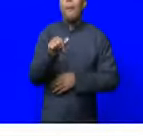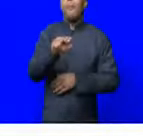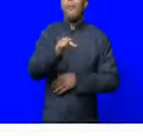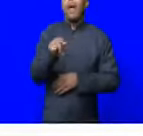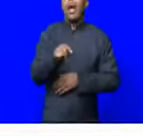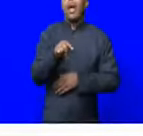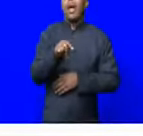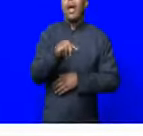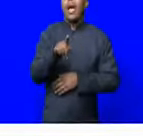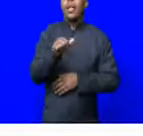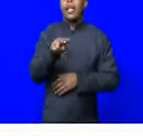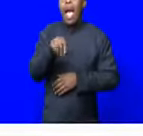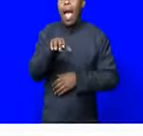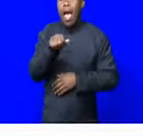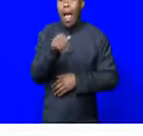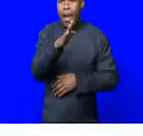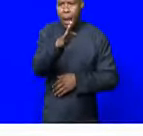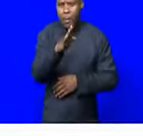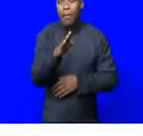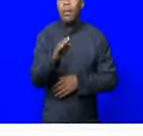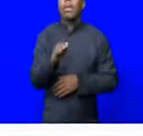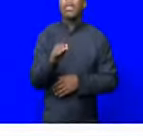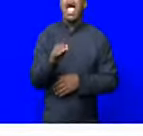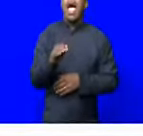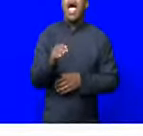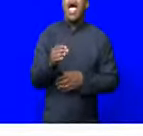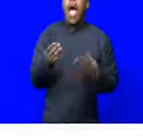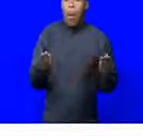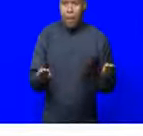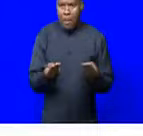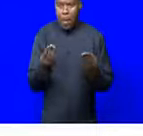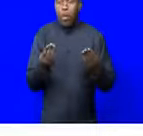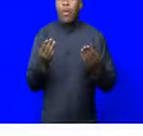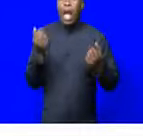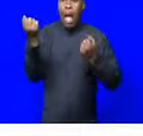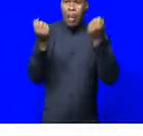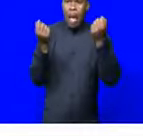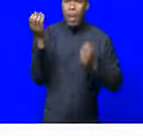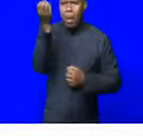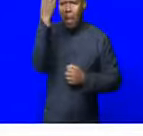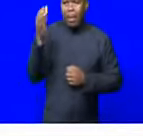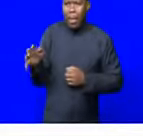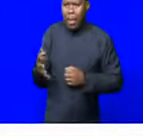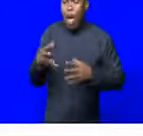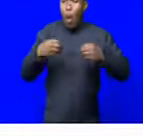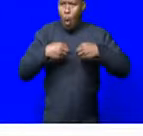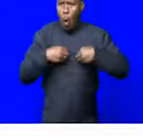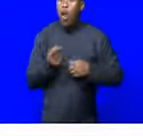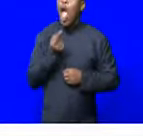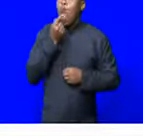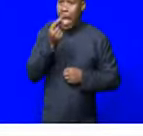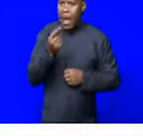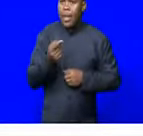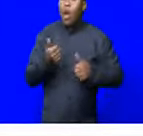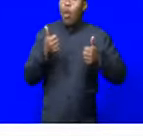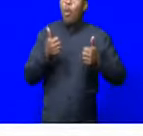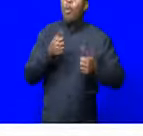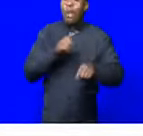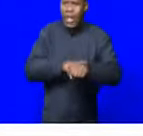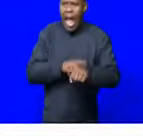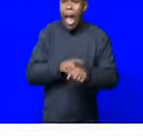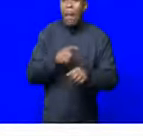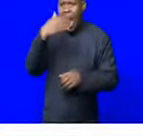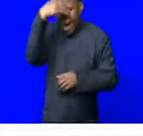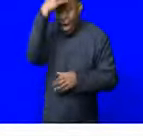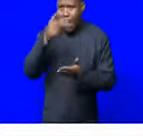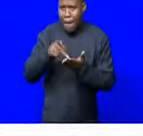Private sector owners say if paid on time, they could improve their service delivery to farmers. Ghanaian legend Asamoah Gyan has